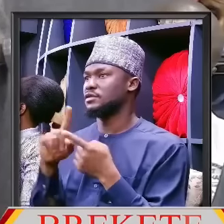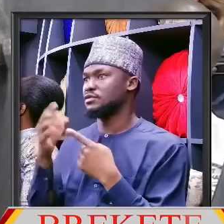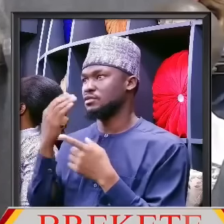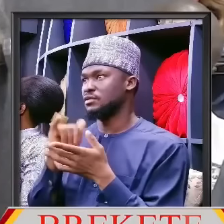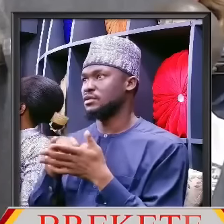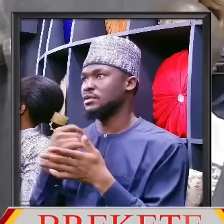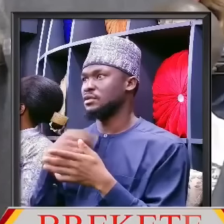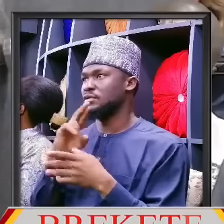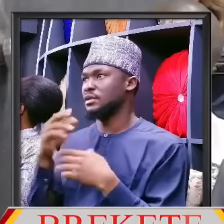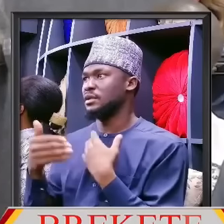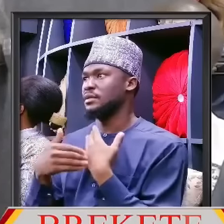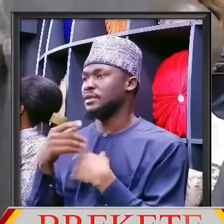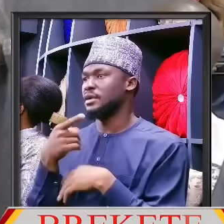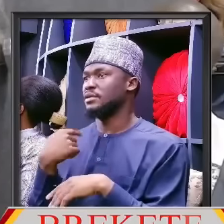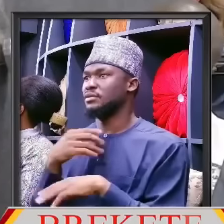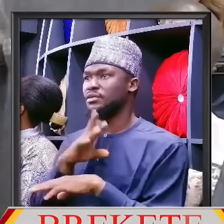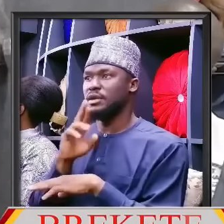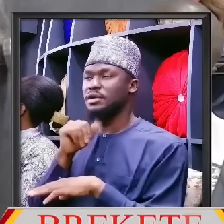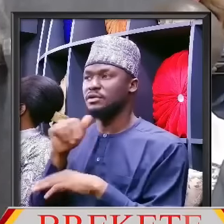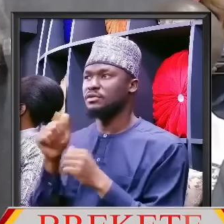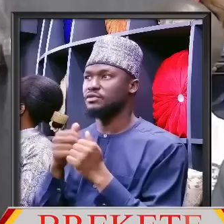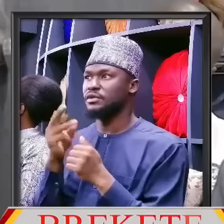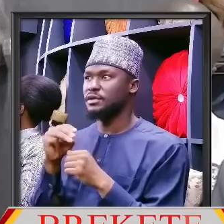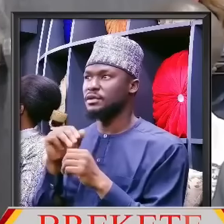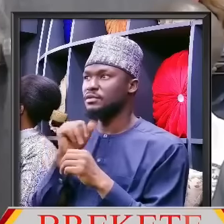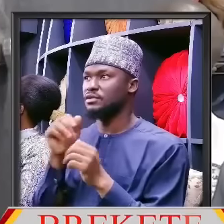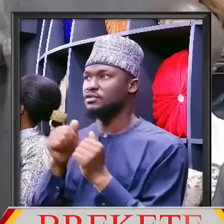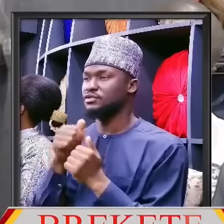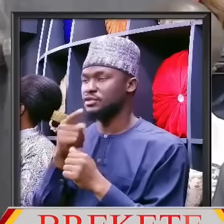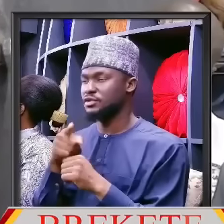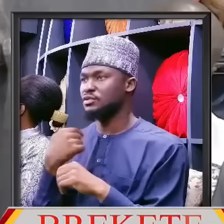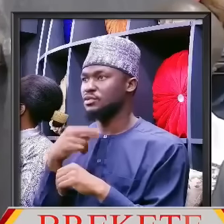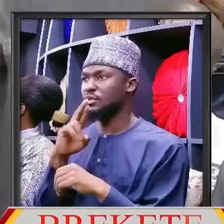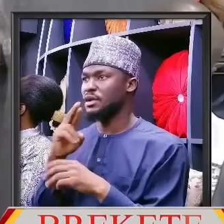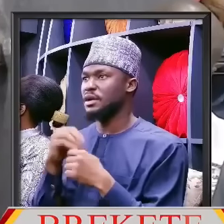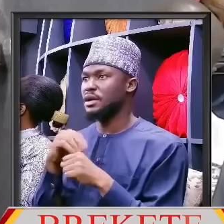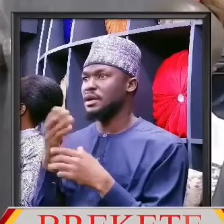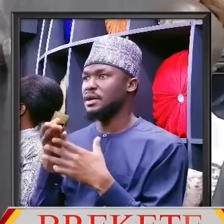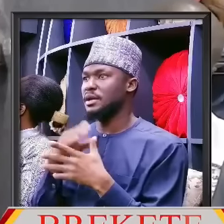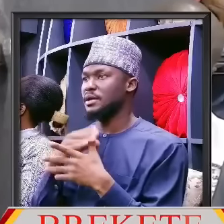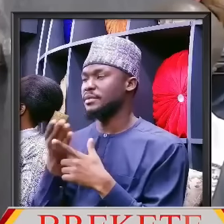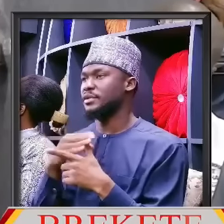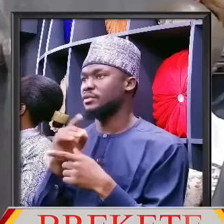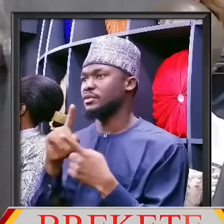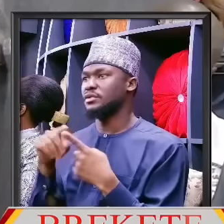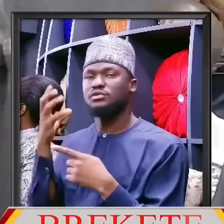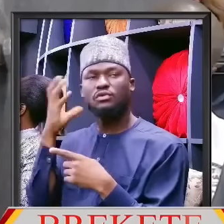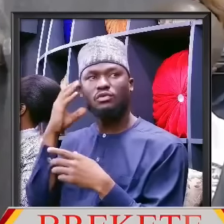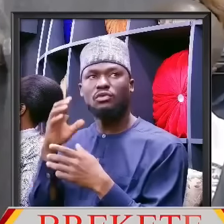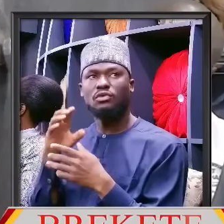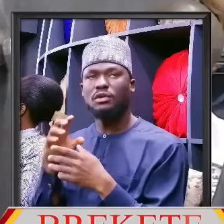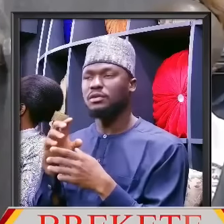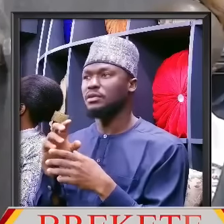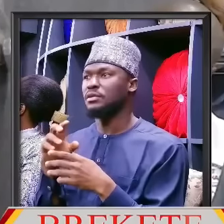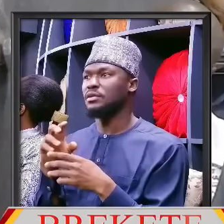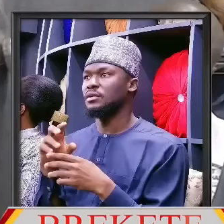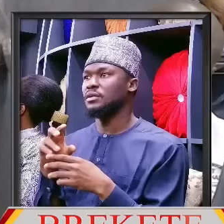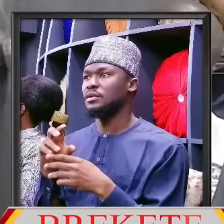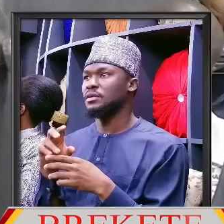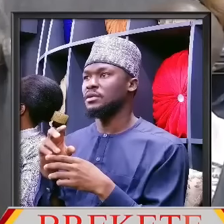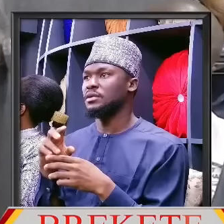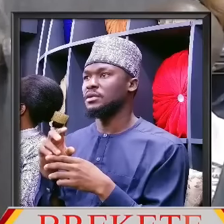we there behind you. We know there with them. We know there with you. We there in between. Make it be say we resolve this problem. Even